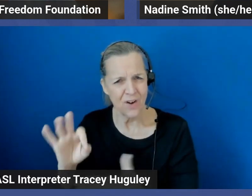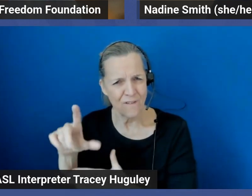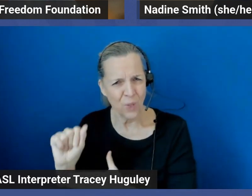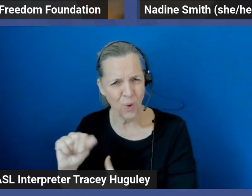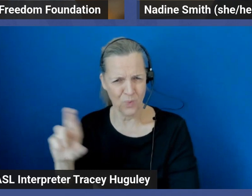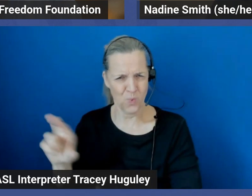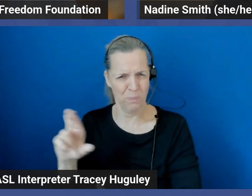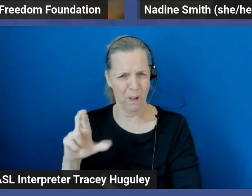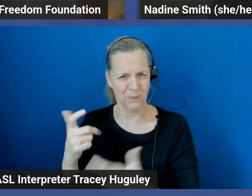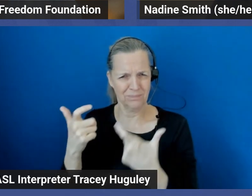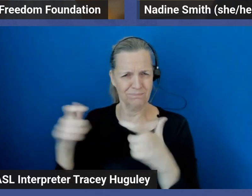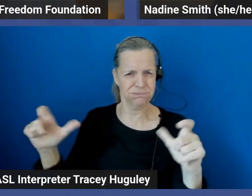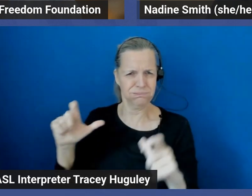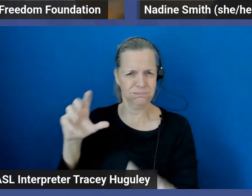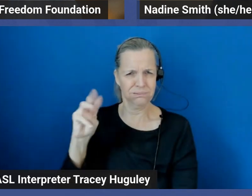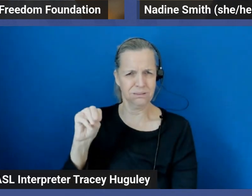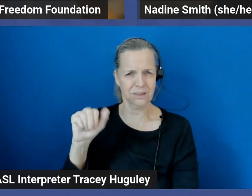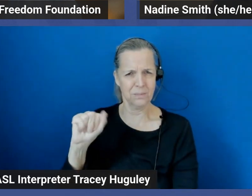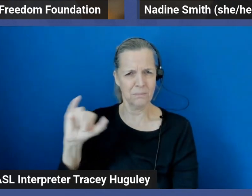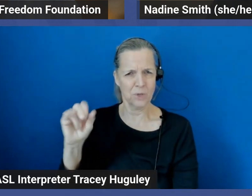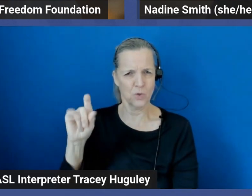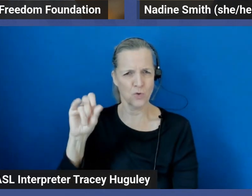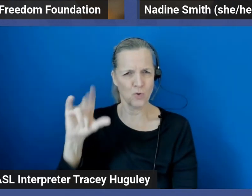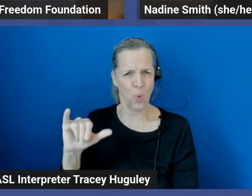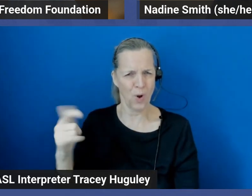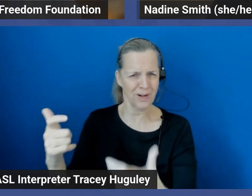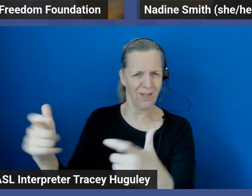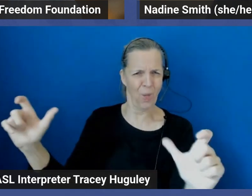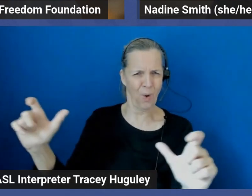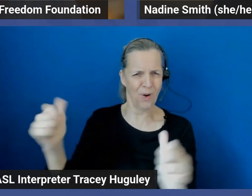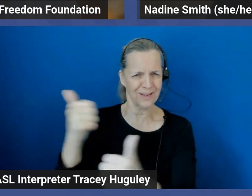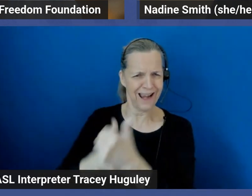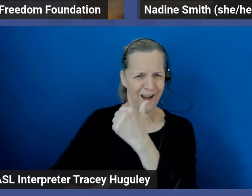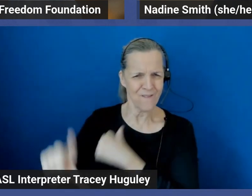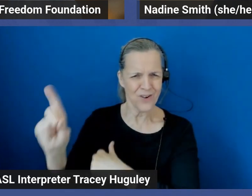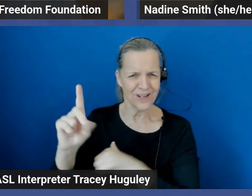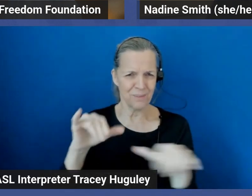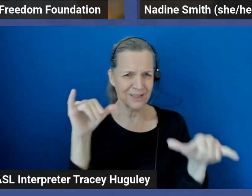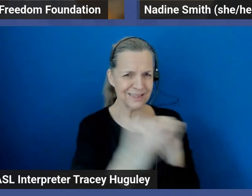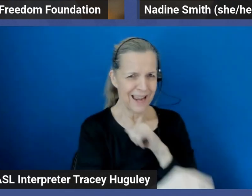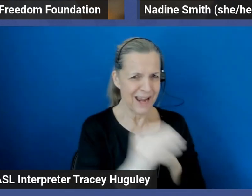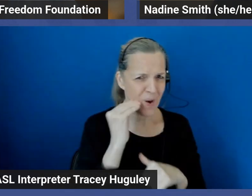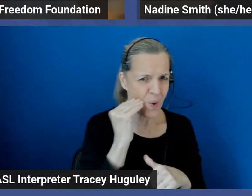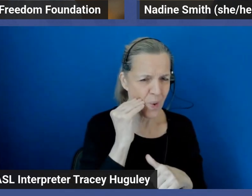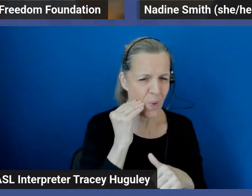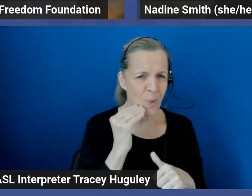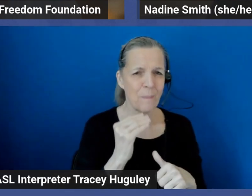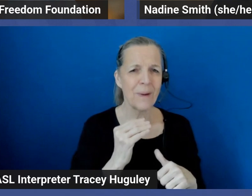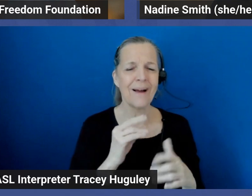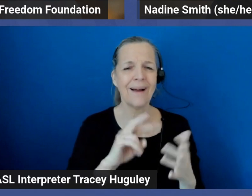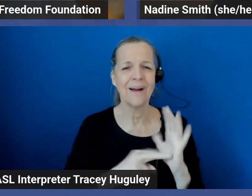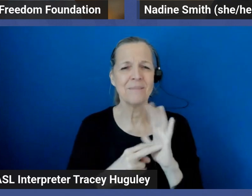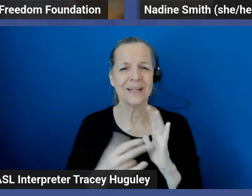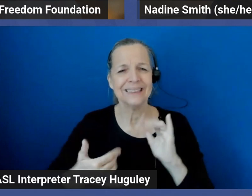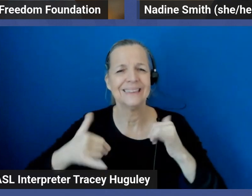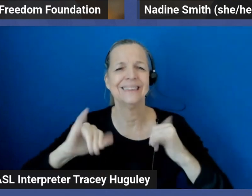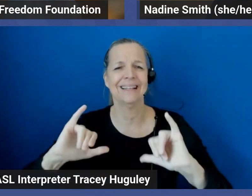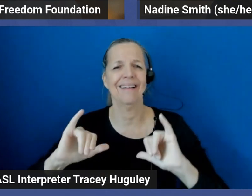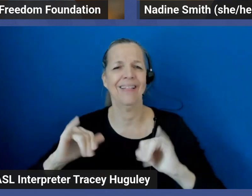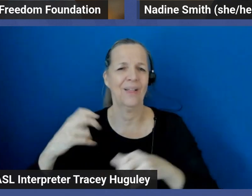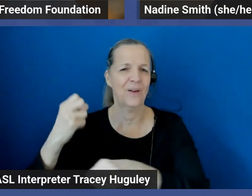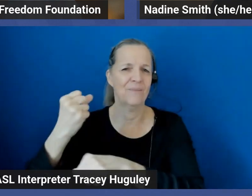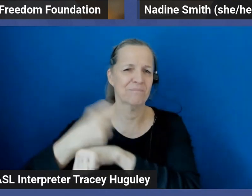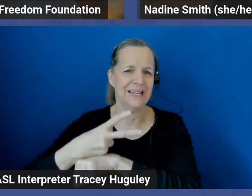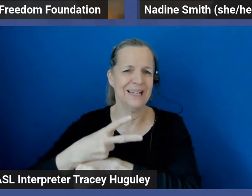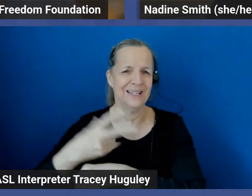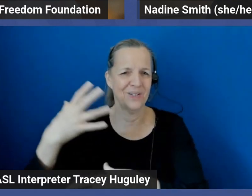supermajority so large that every Democrat could stay home and they'd still have quorum. And even in